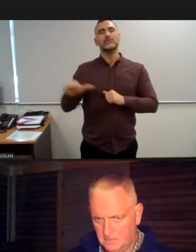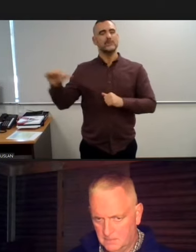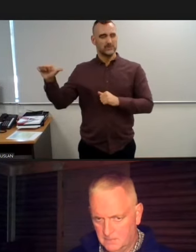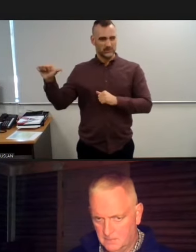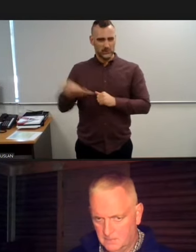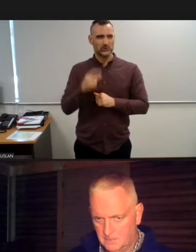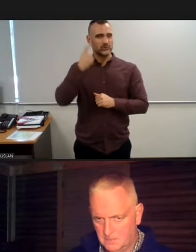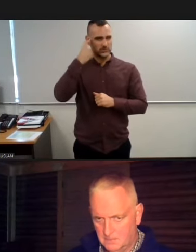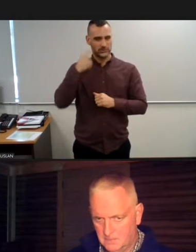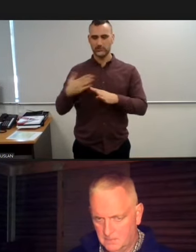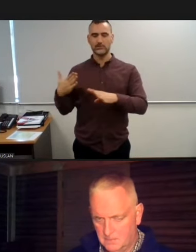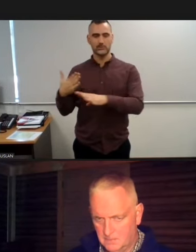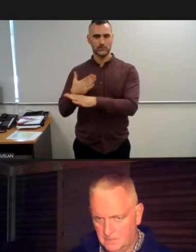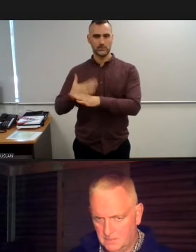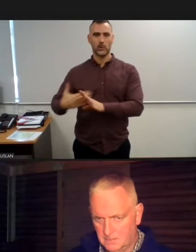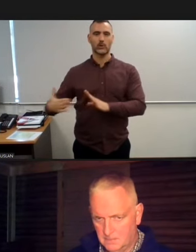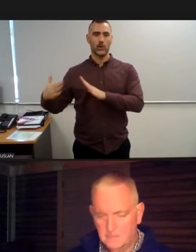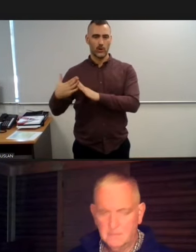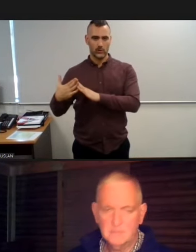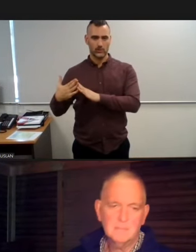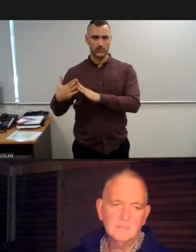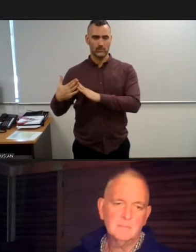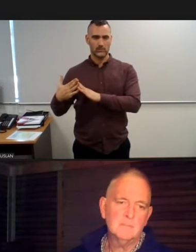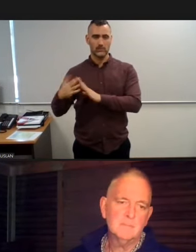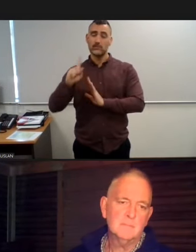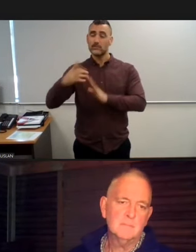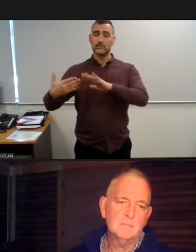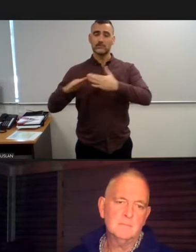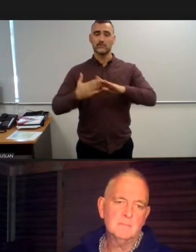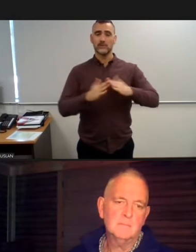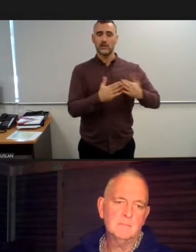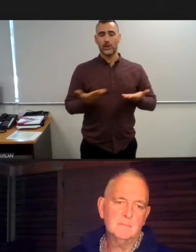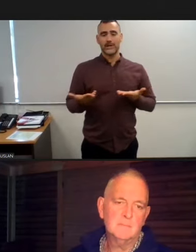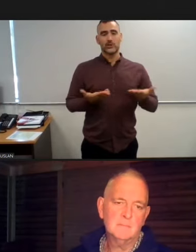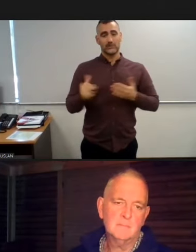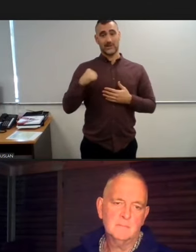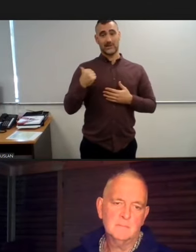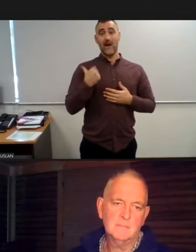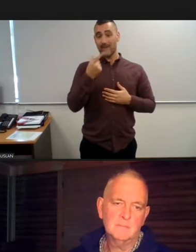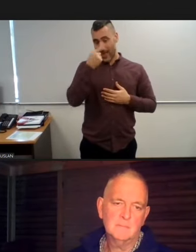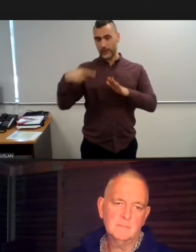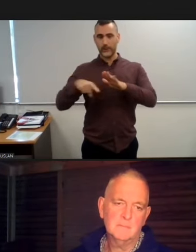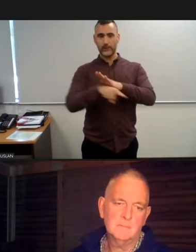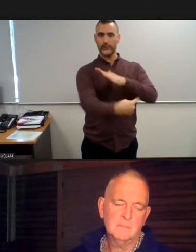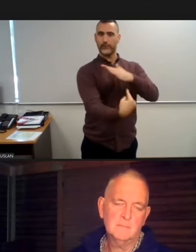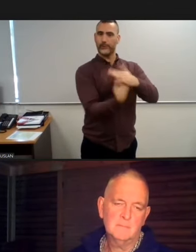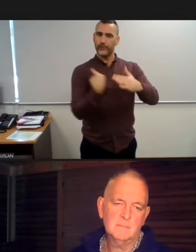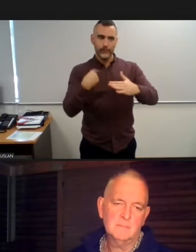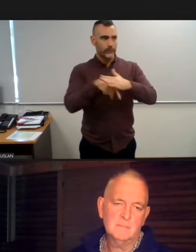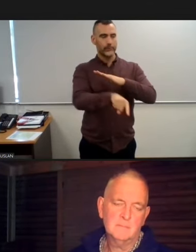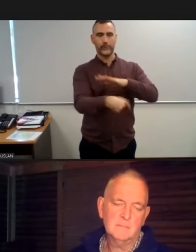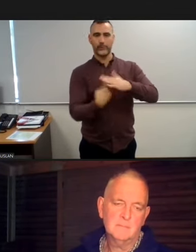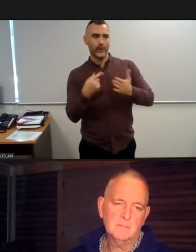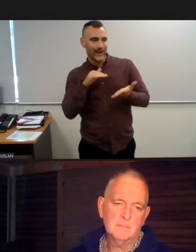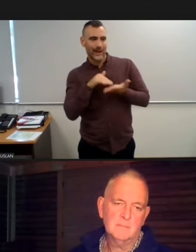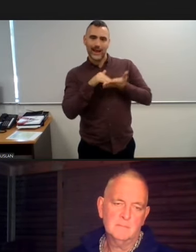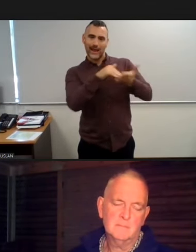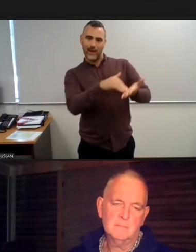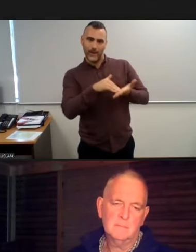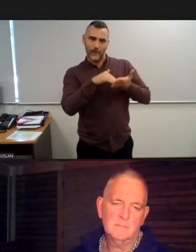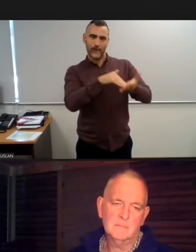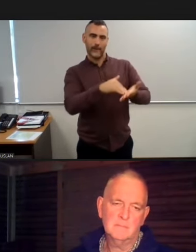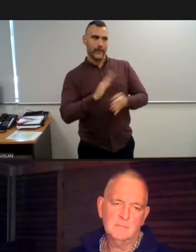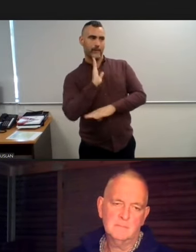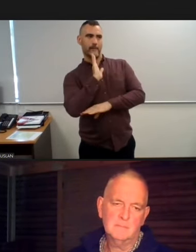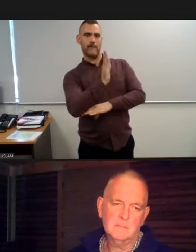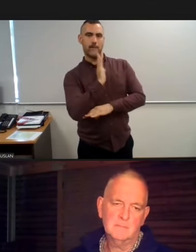And community services staff are able to move into these areas to deliver services if it's necessary to do